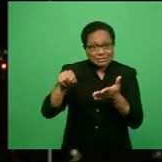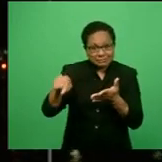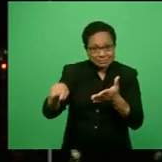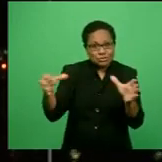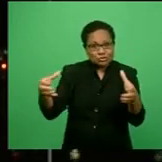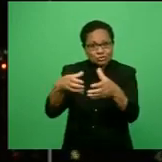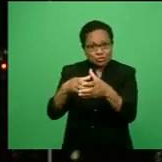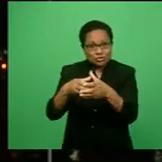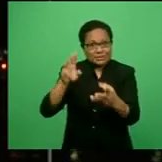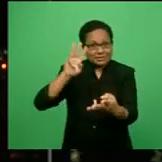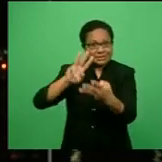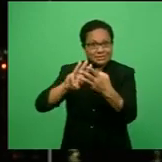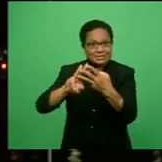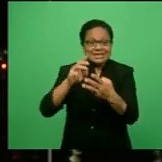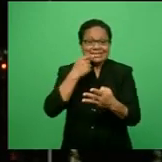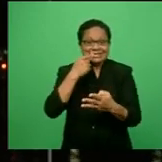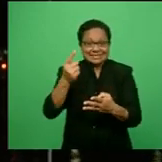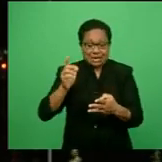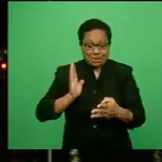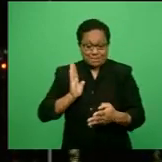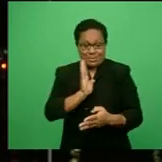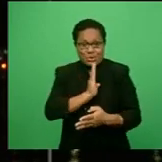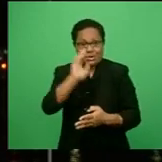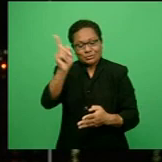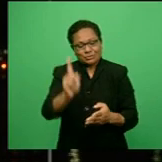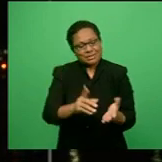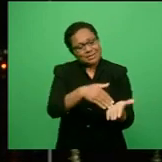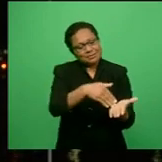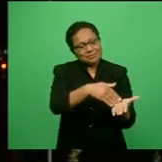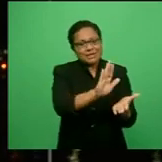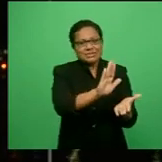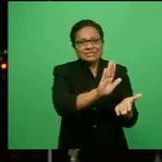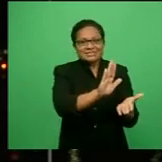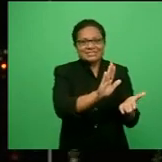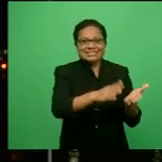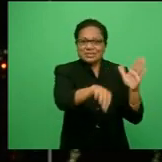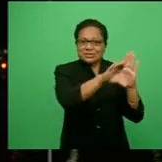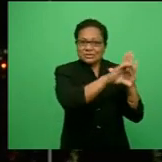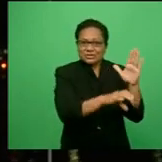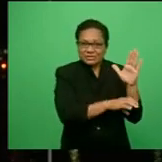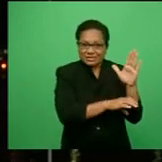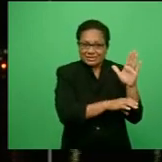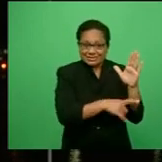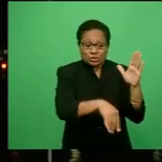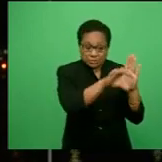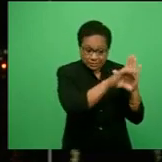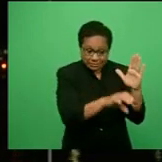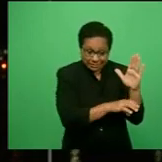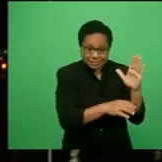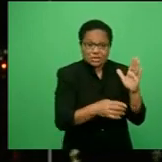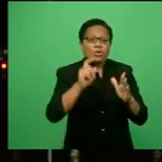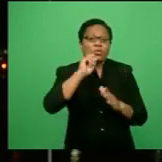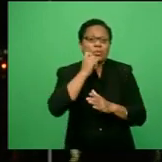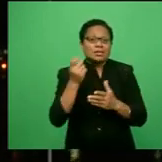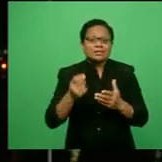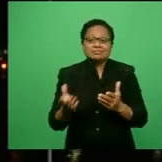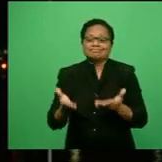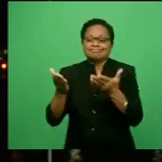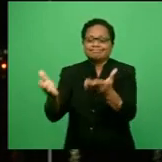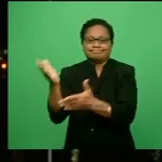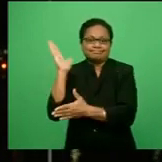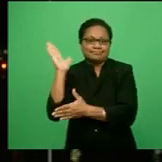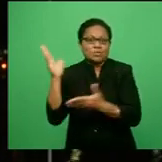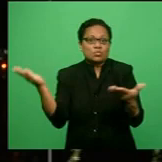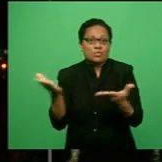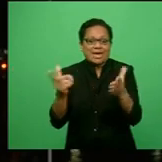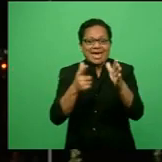Duituturanga says the committee was today endorsed by the management board and a final constitution will be presented at the party's annual general